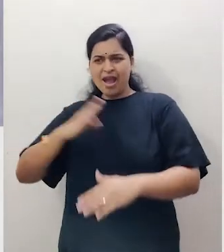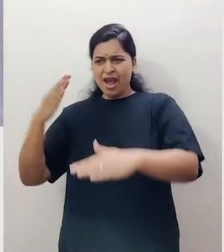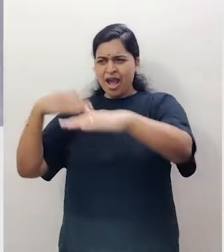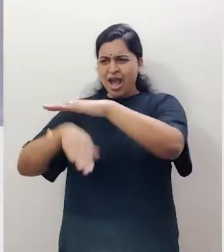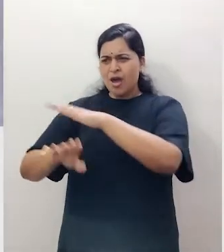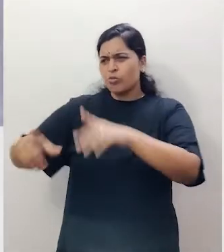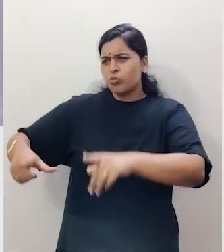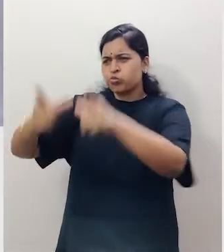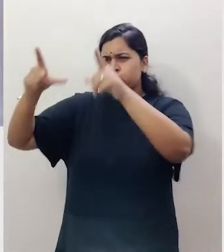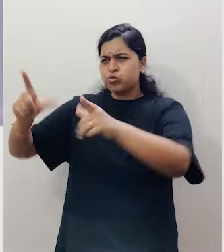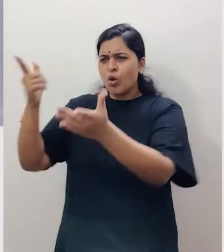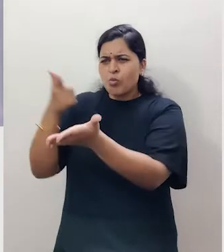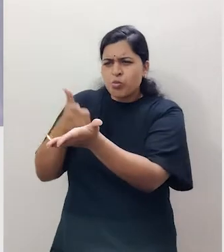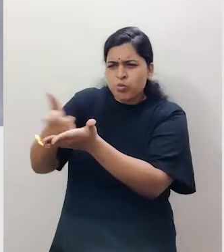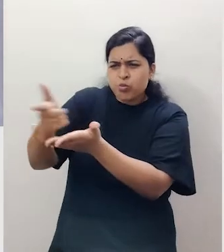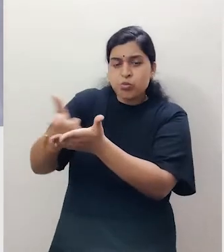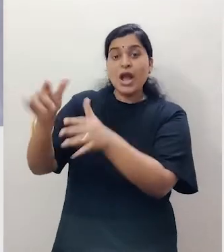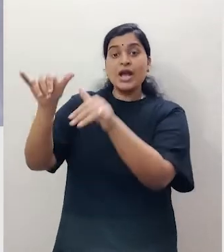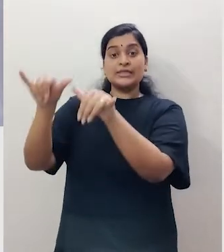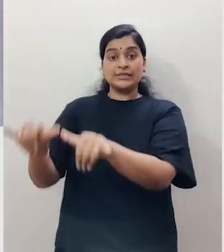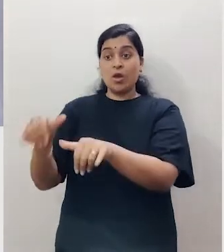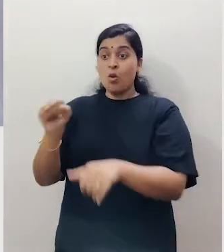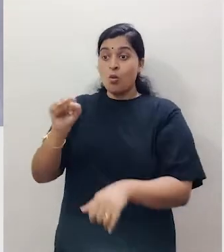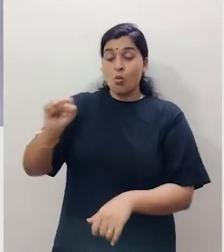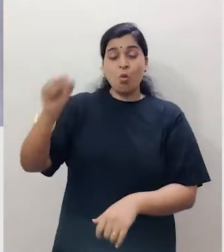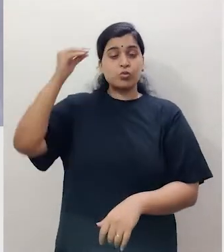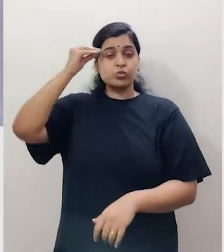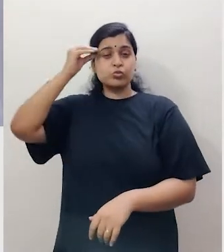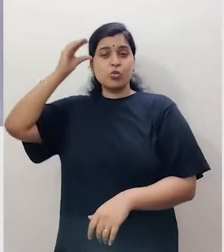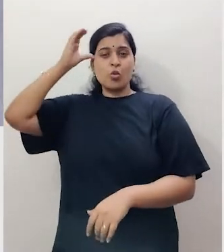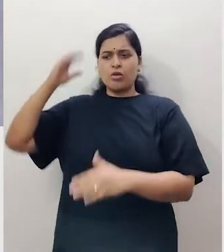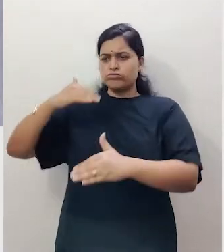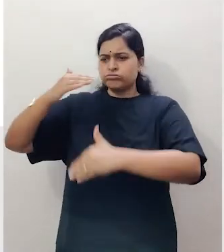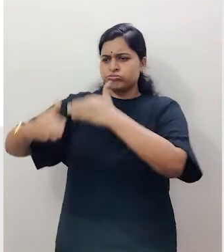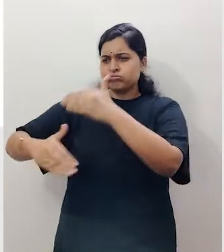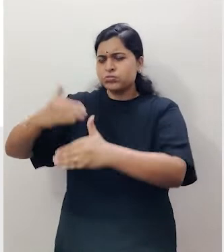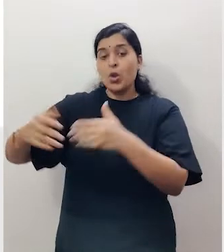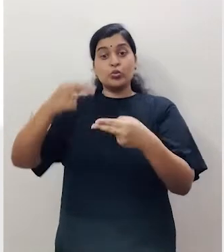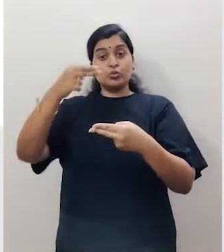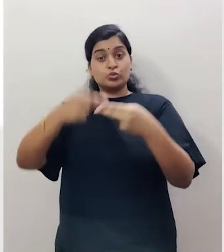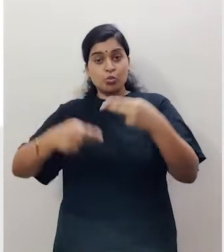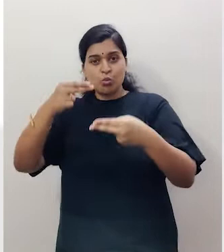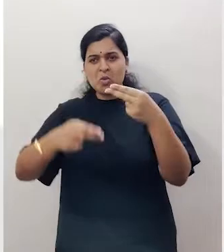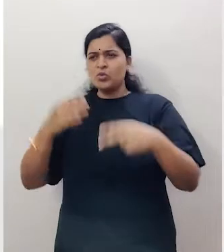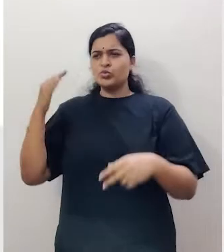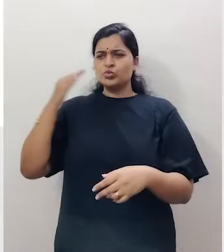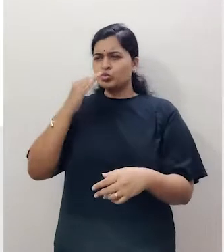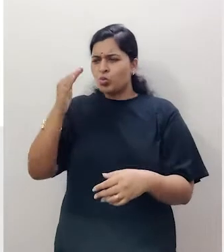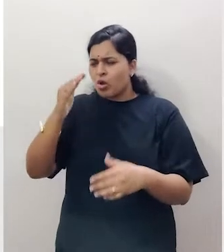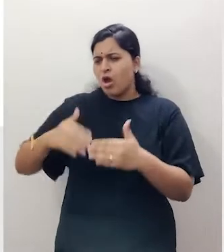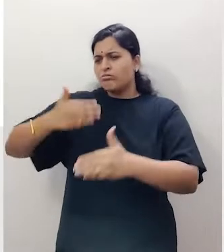who follow an oral tradition of passing down knowledge through songs and stories. The grammar of their art is